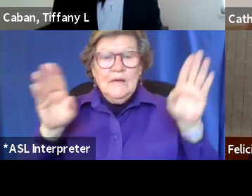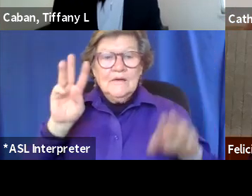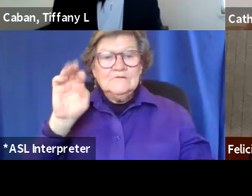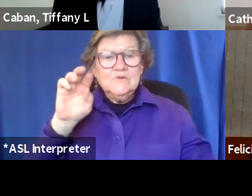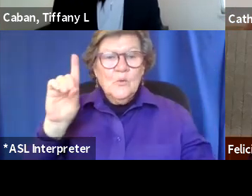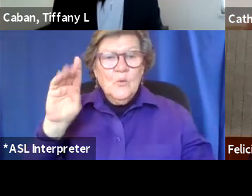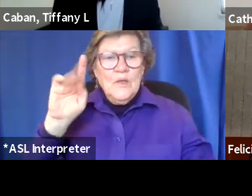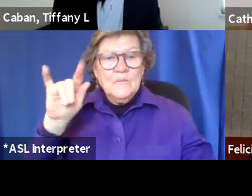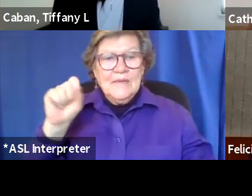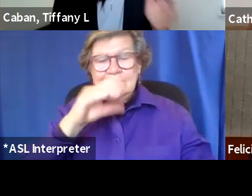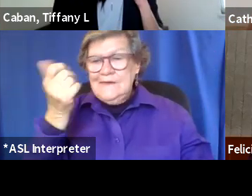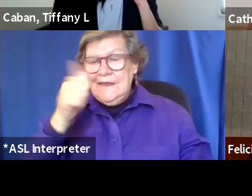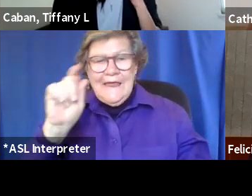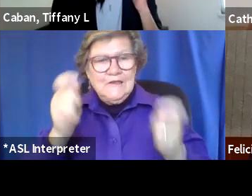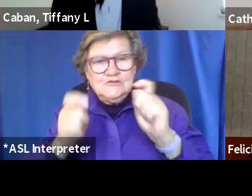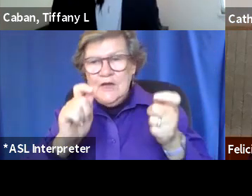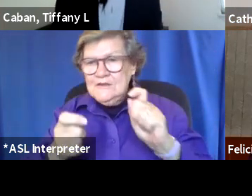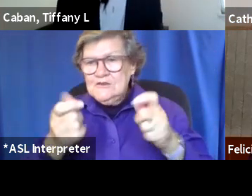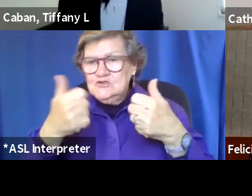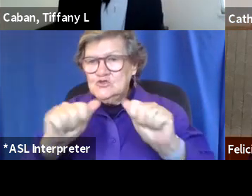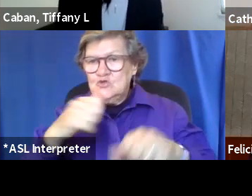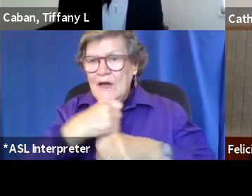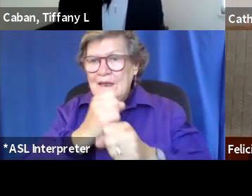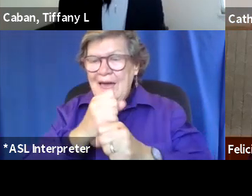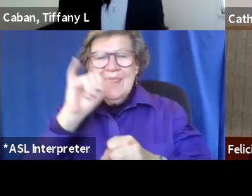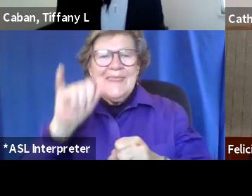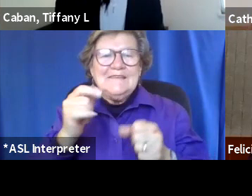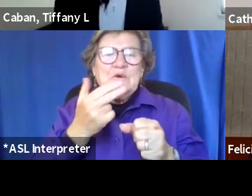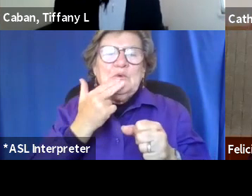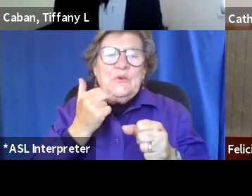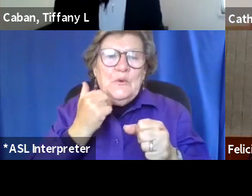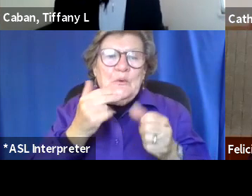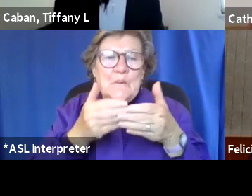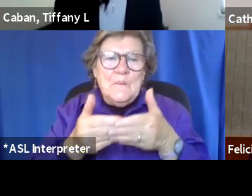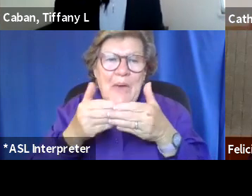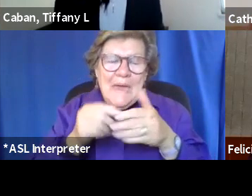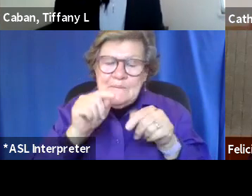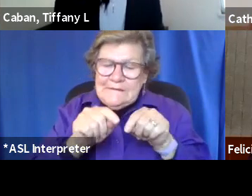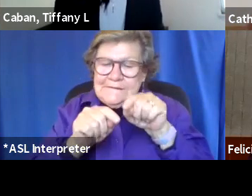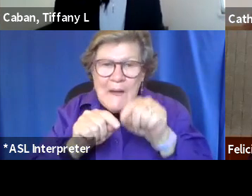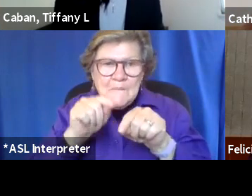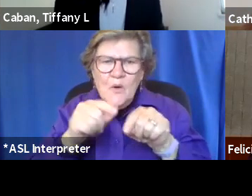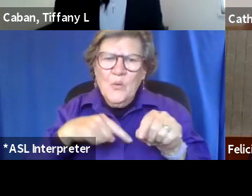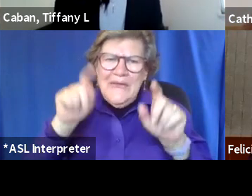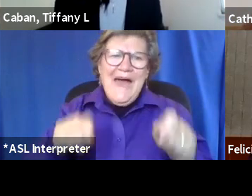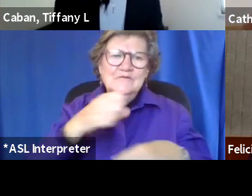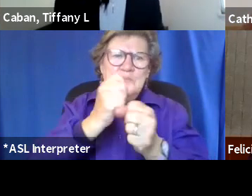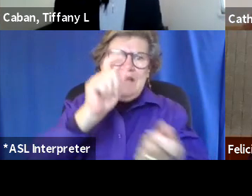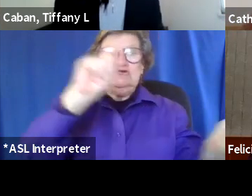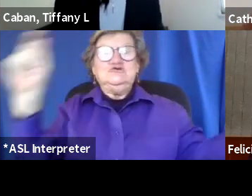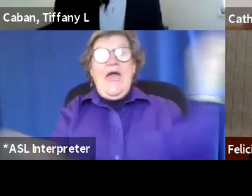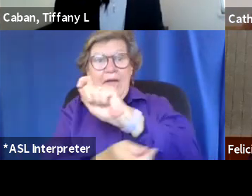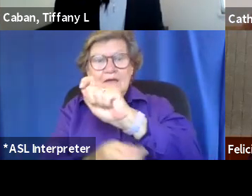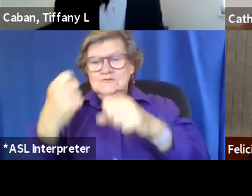small minute changes in trying to get renewable energy is a baby step. We have to actually make tremendous change to make sure that this